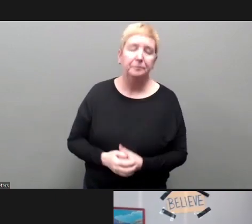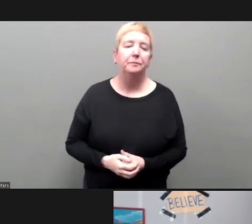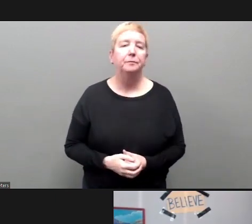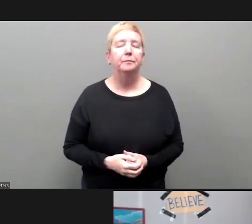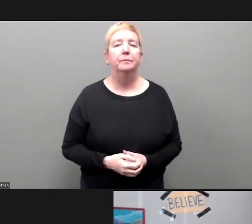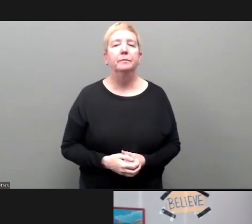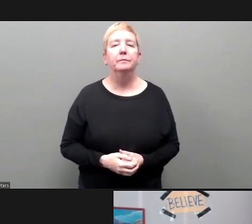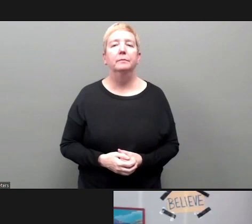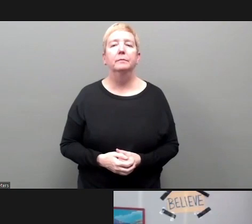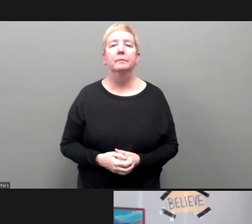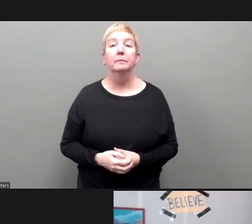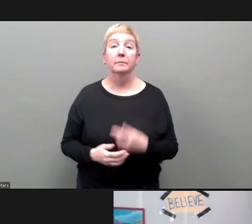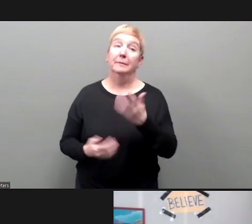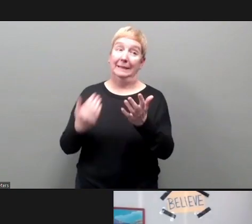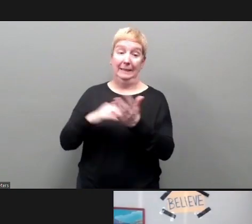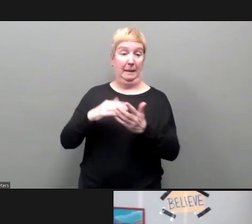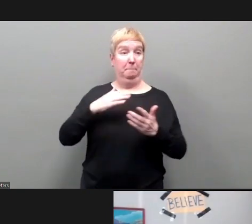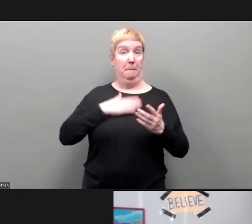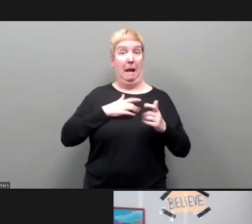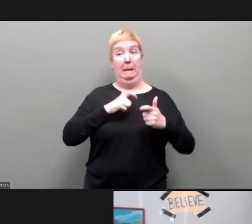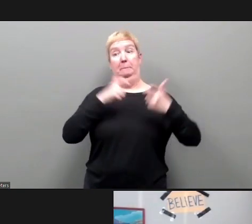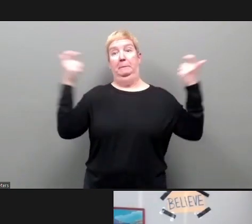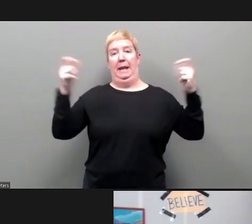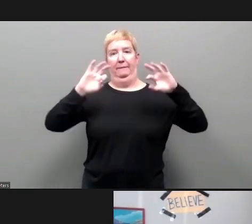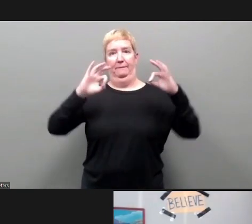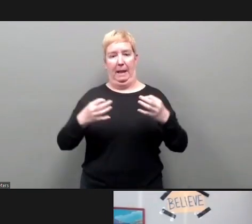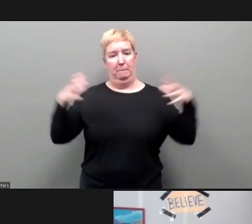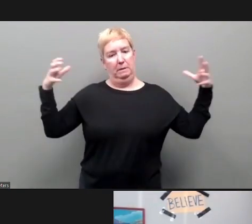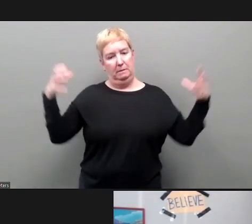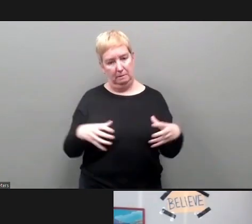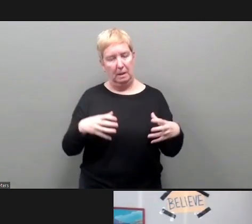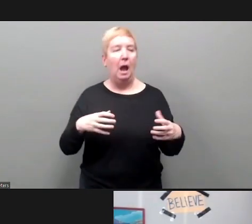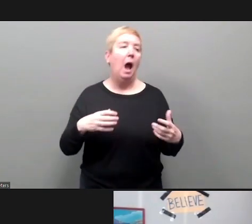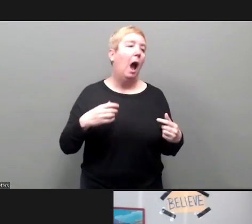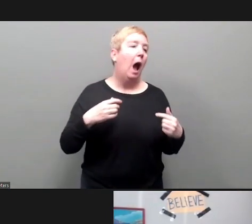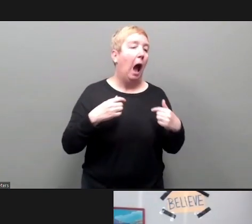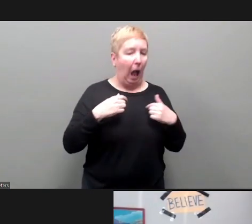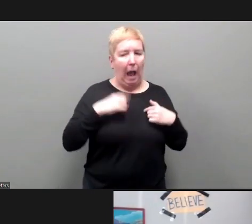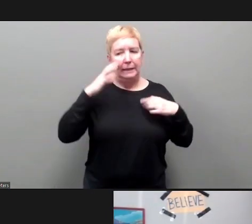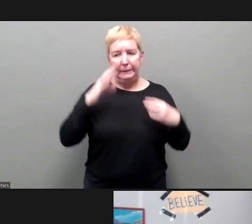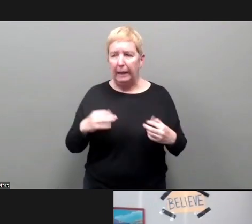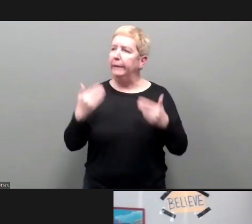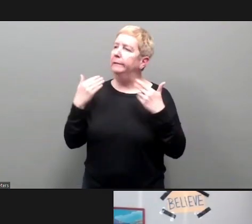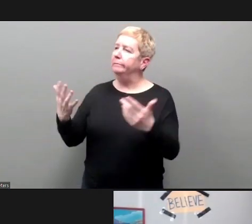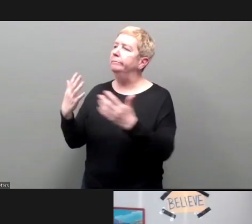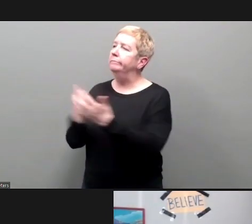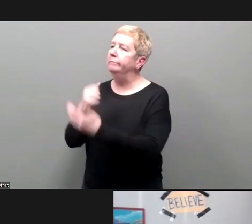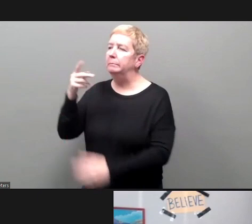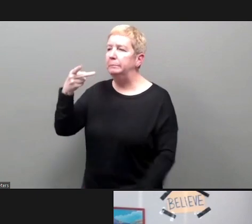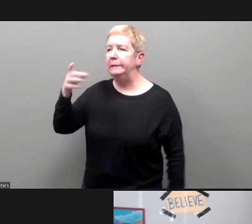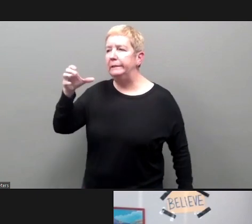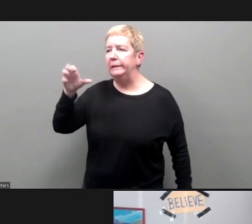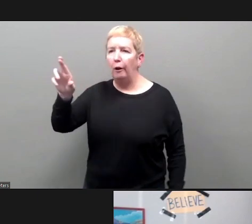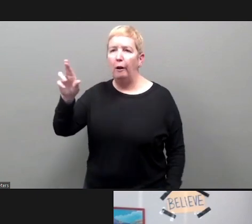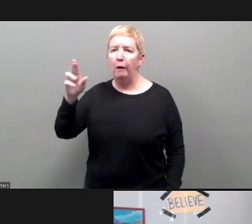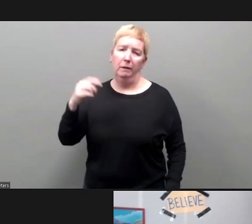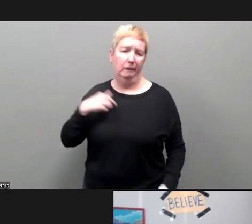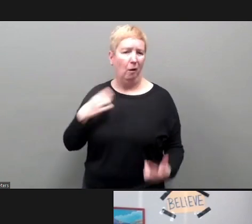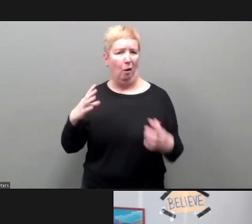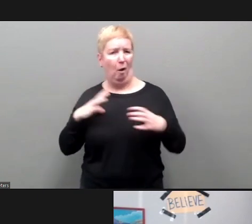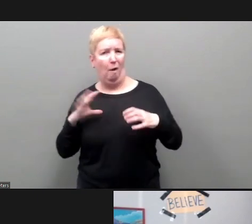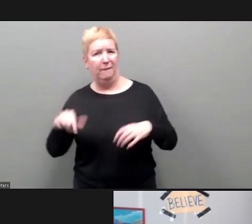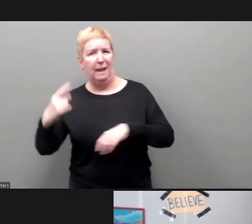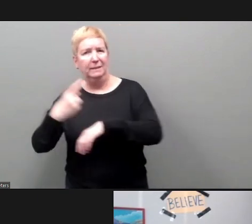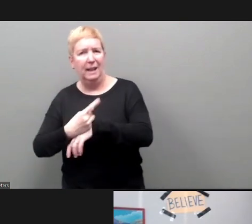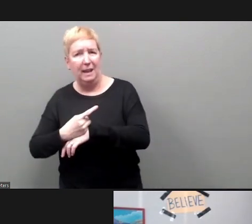in my big family, I happened to go get a PCR just because I could, because I had the day off. But in my extended